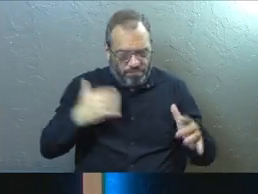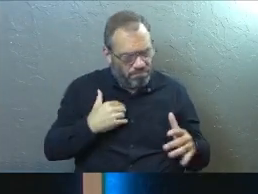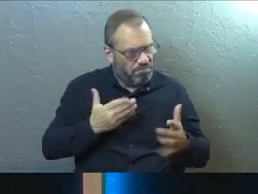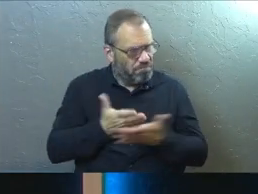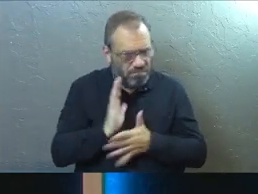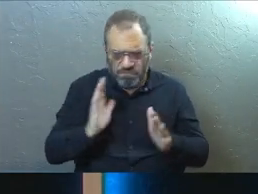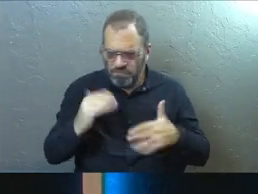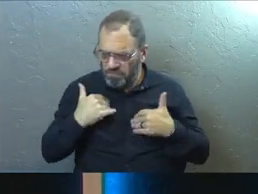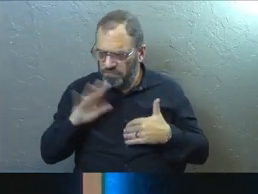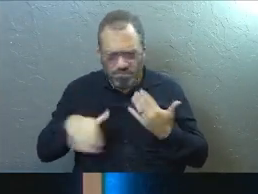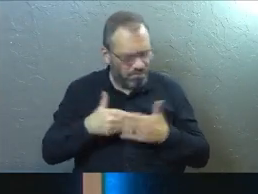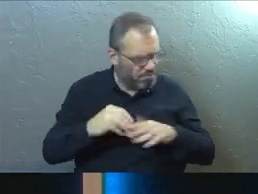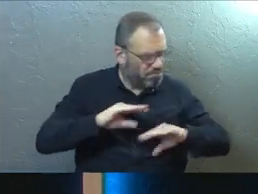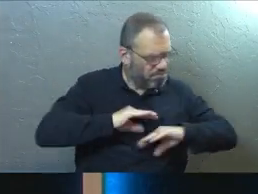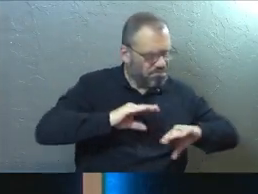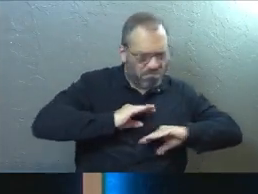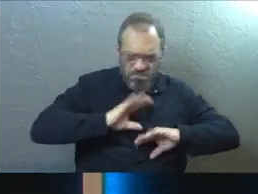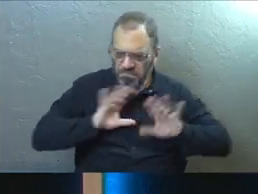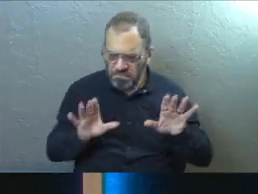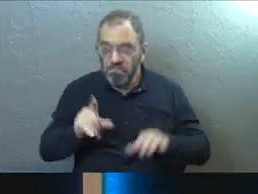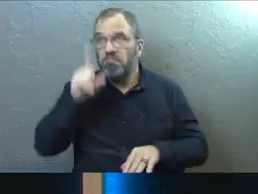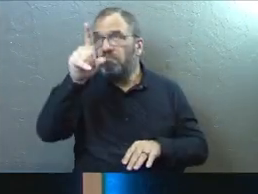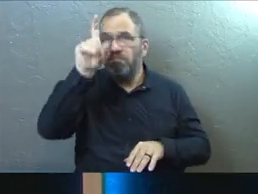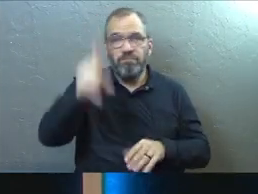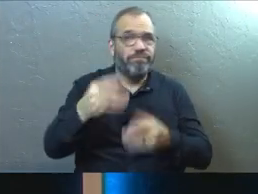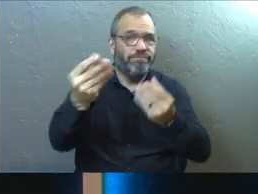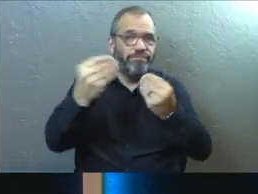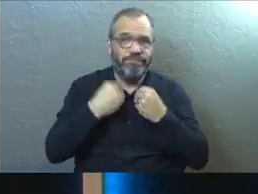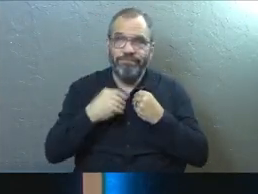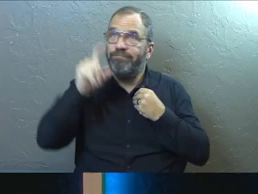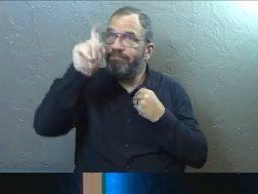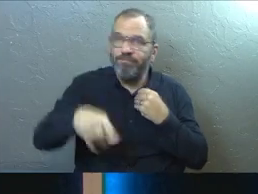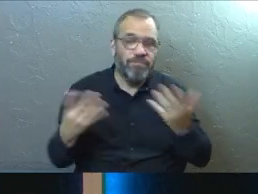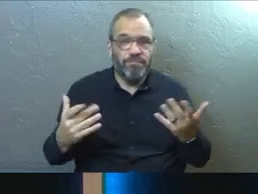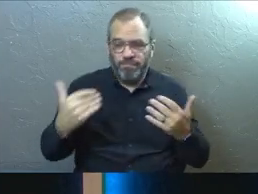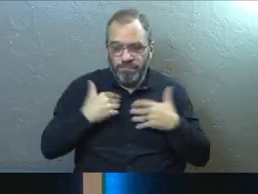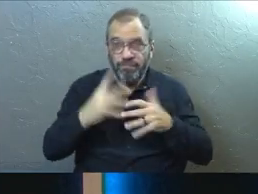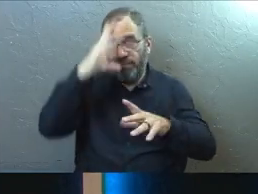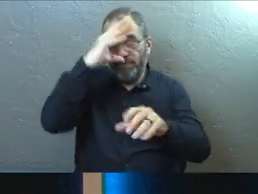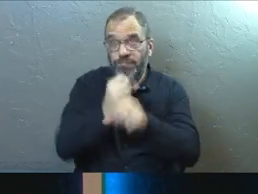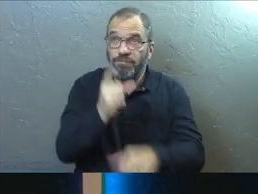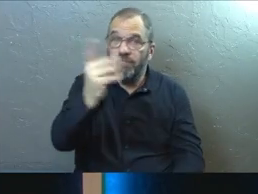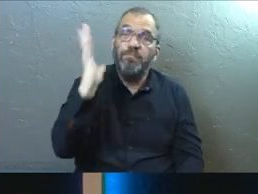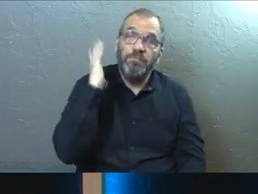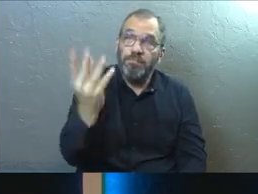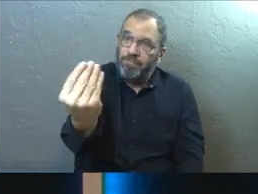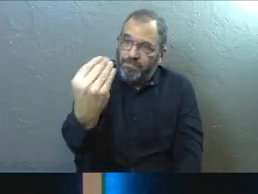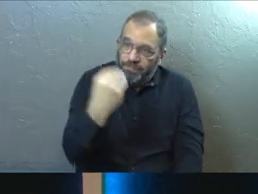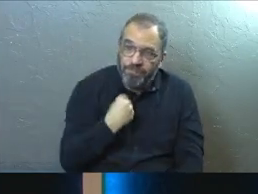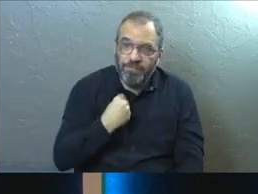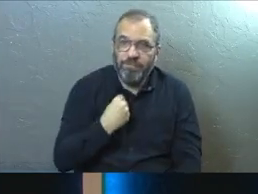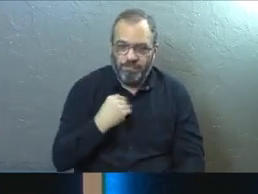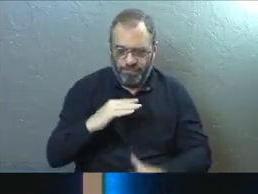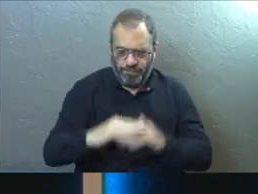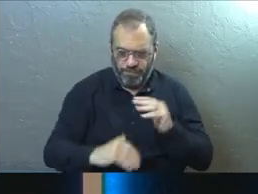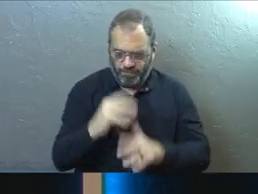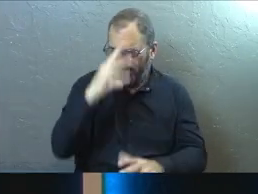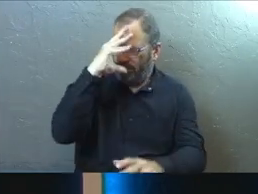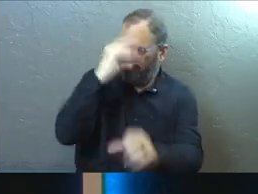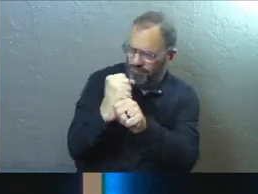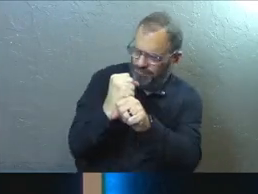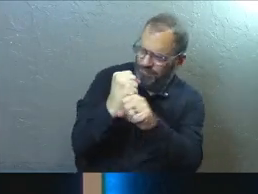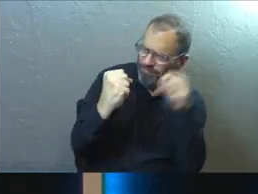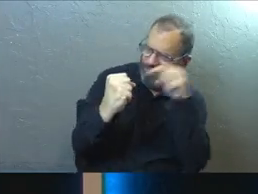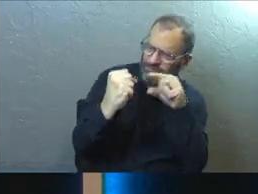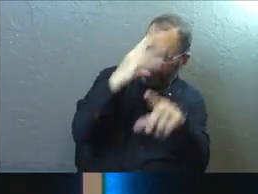actually okay and I have everything I need, then he's gonna have to provide. And I'm gonna have to trust that he's gonna do that. It builds